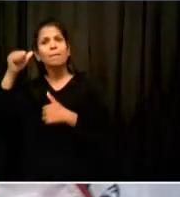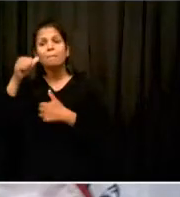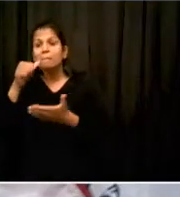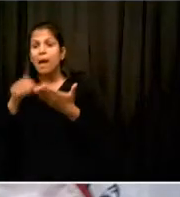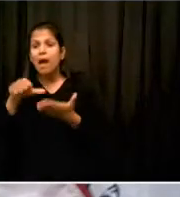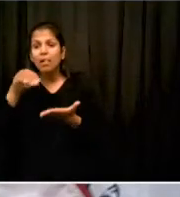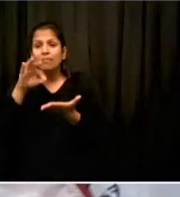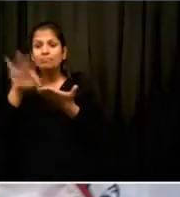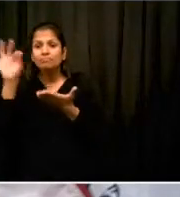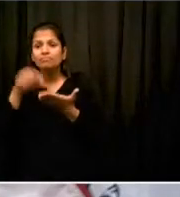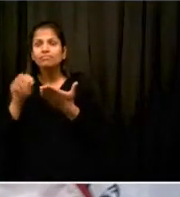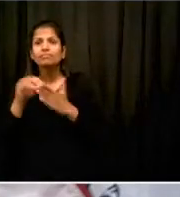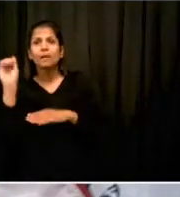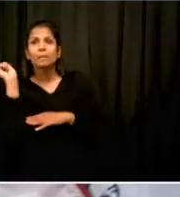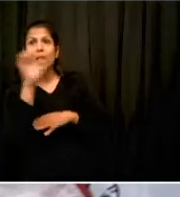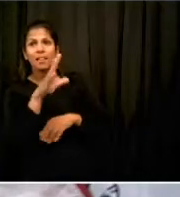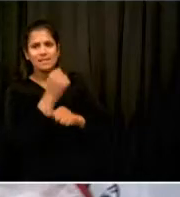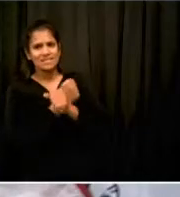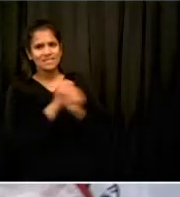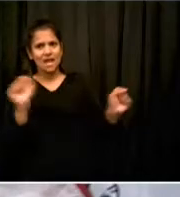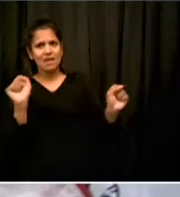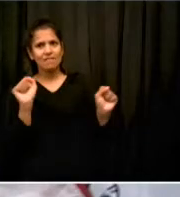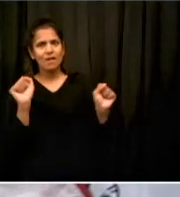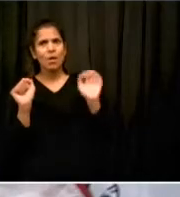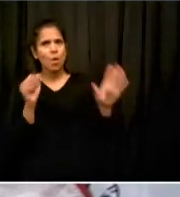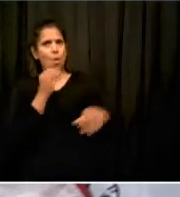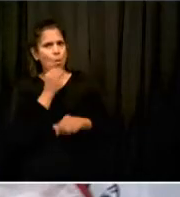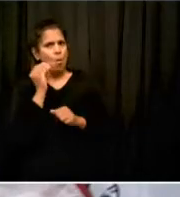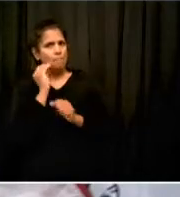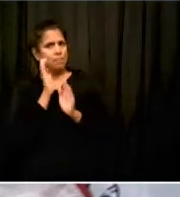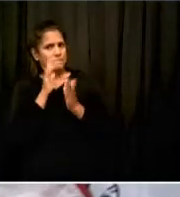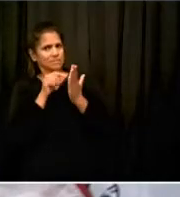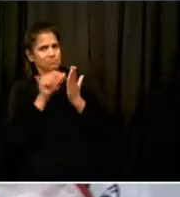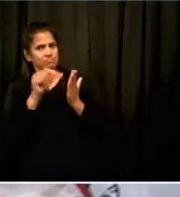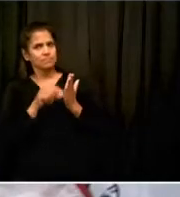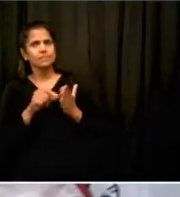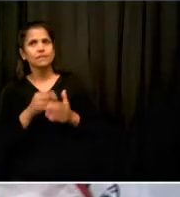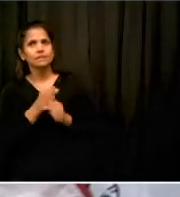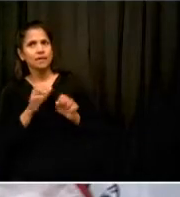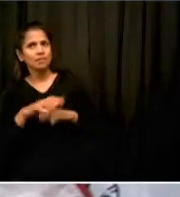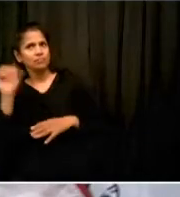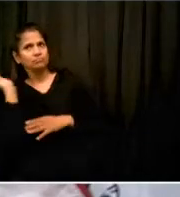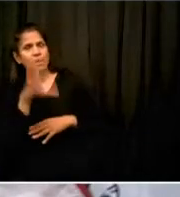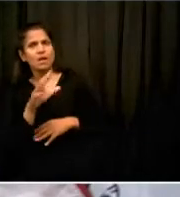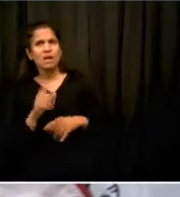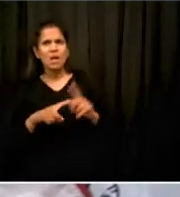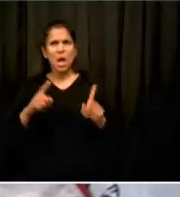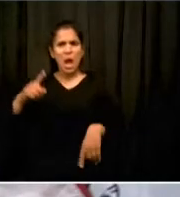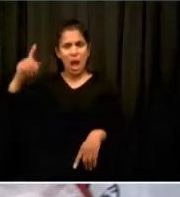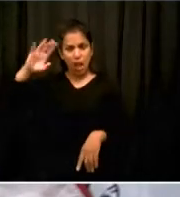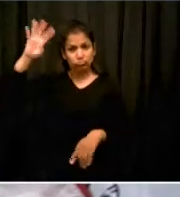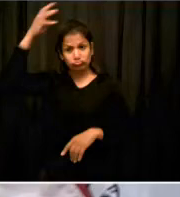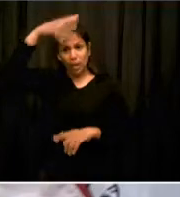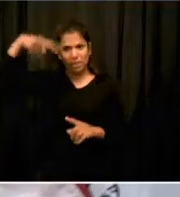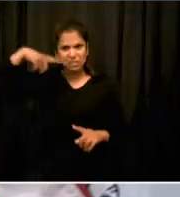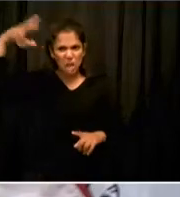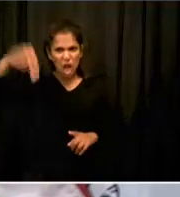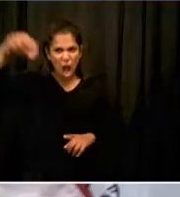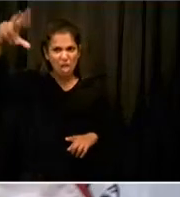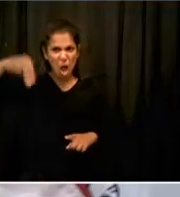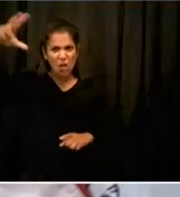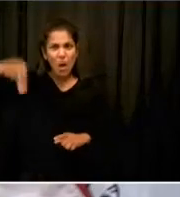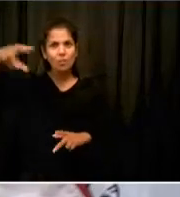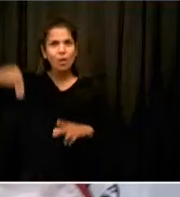very underhanded approaches that hurt our democracy. This is what we all have to fight against, and the city of New